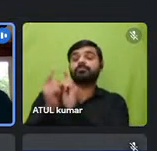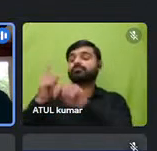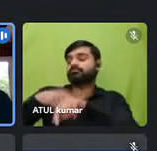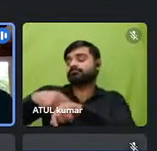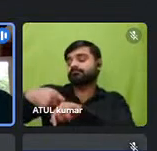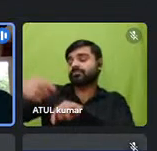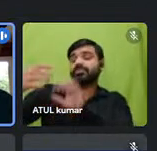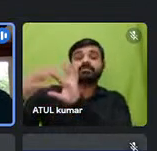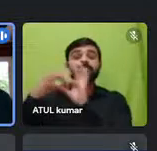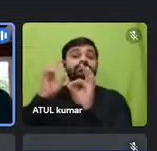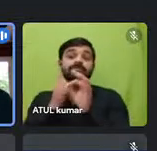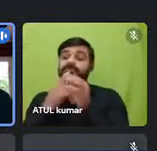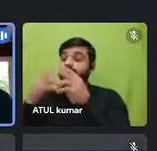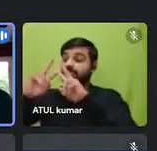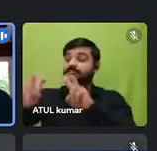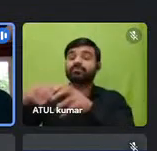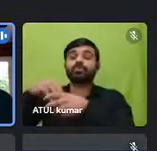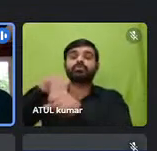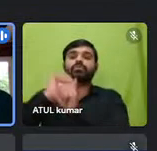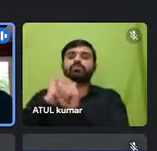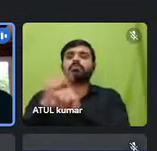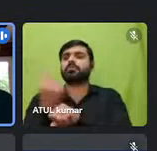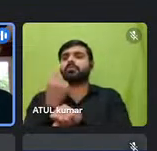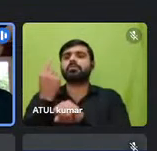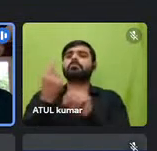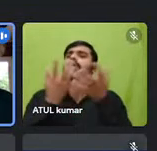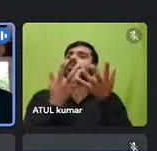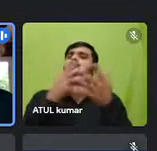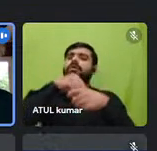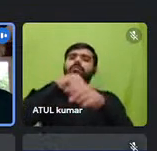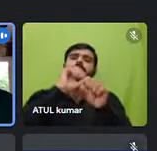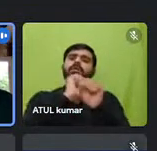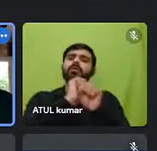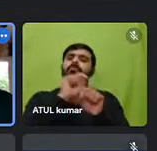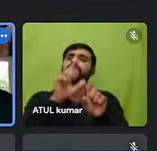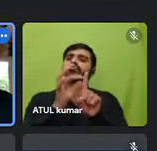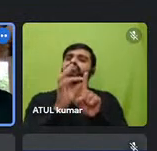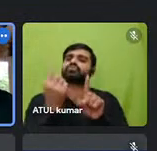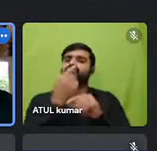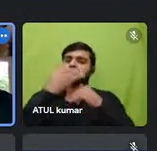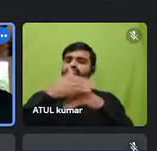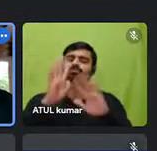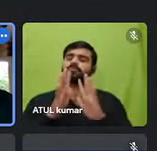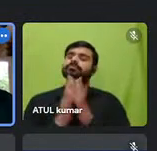I mean, think about not where you are with your model, but where is that taking you?